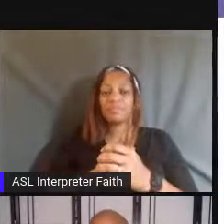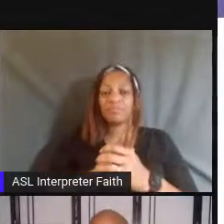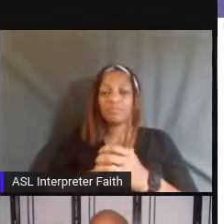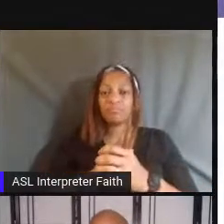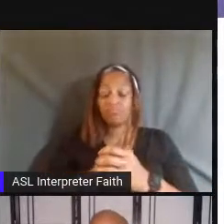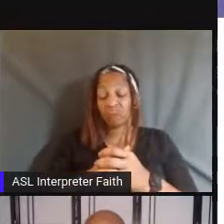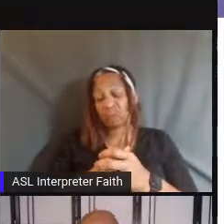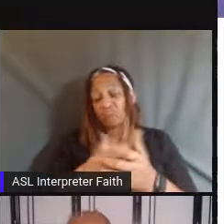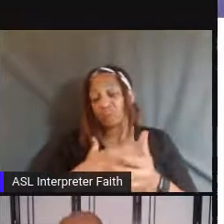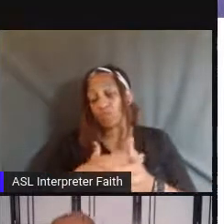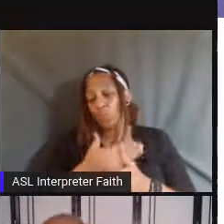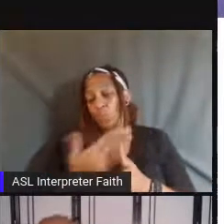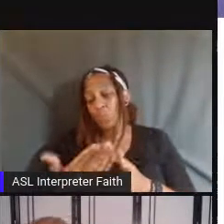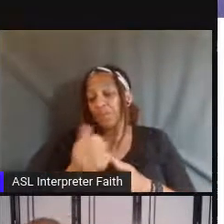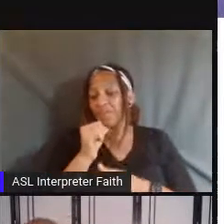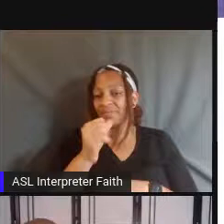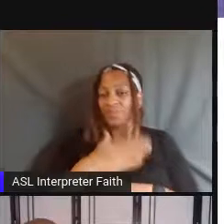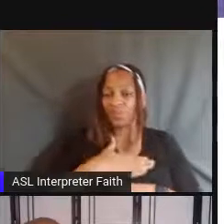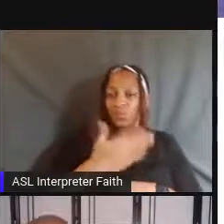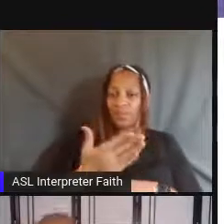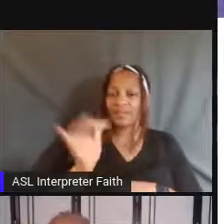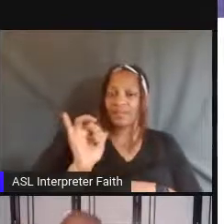willingly or unwillingly, such as